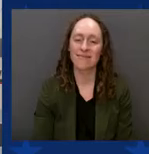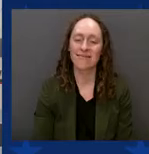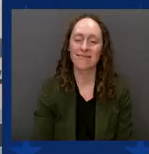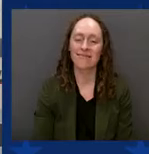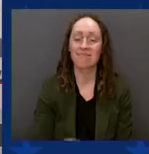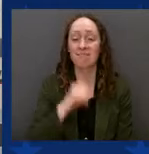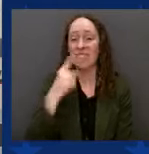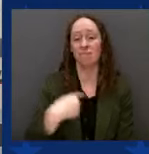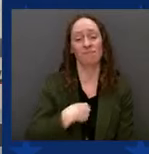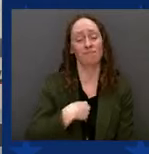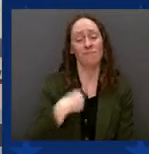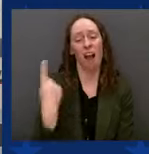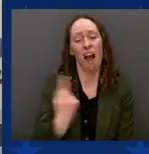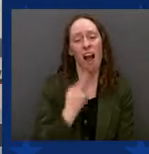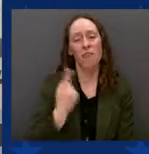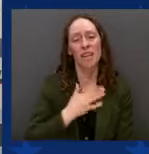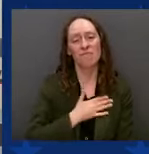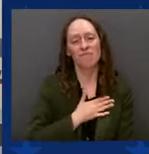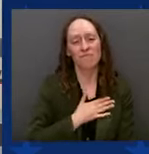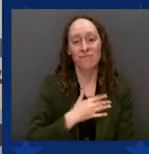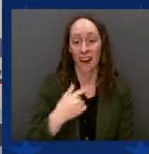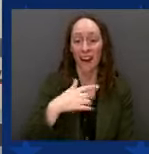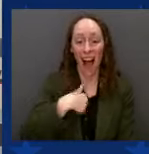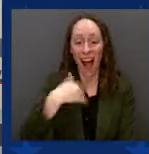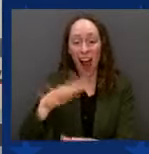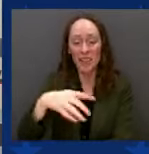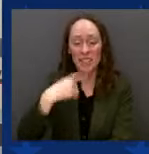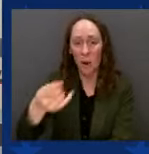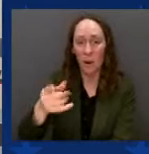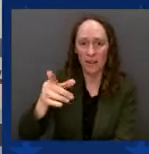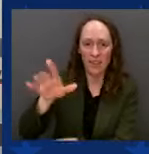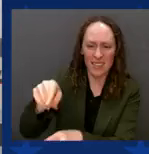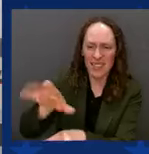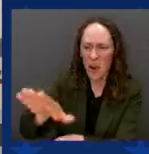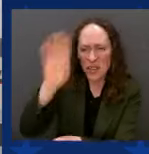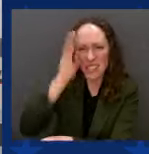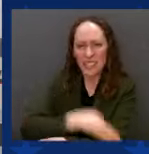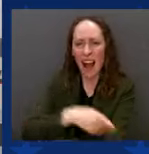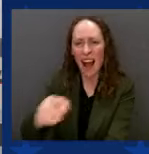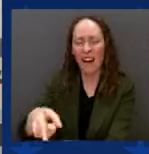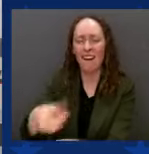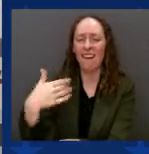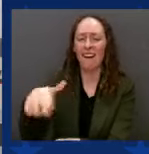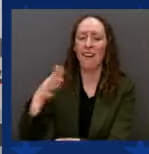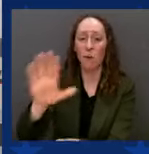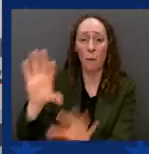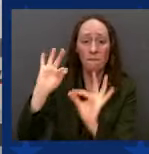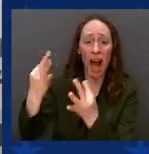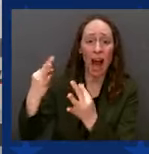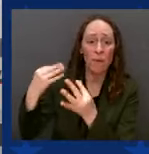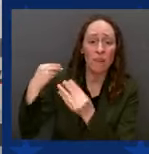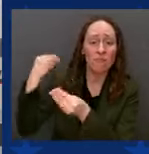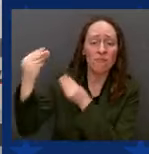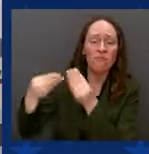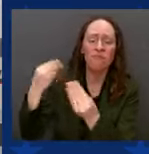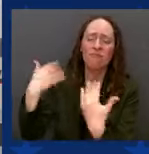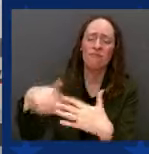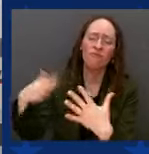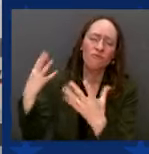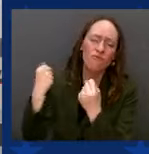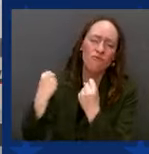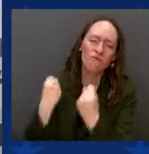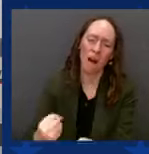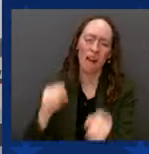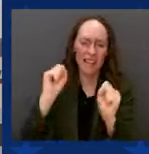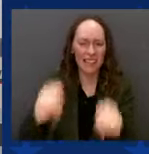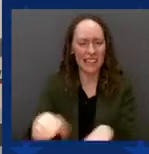dad would say. Thank you all very, very much. And it's great to be here with Josh Shapiro, I predict to you he's going to be one of the best